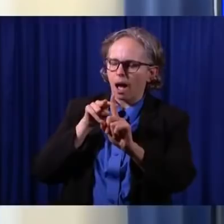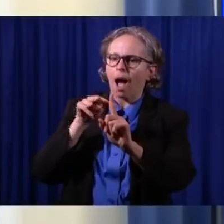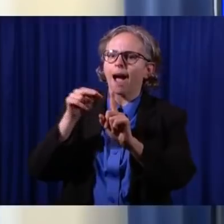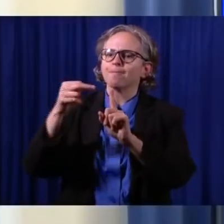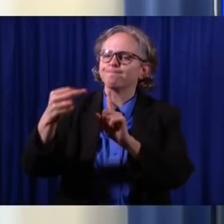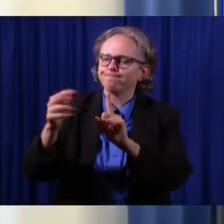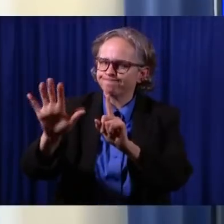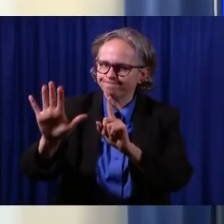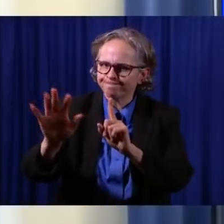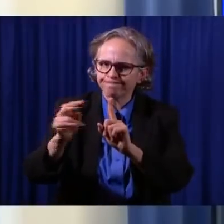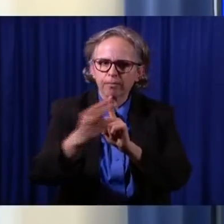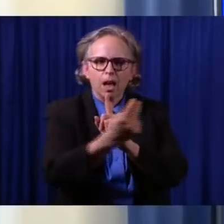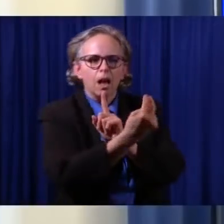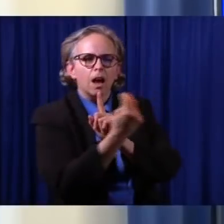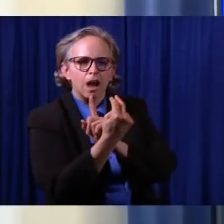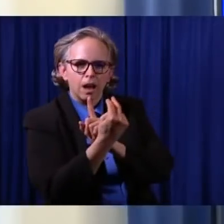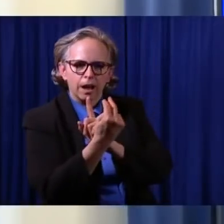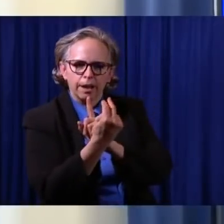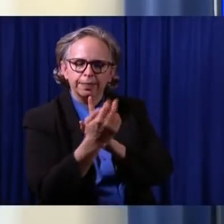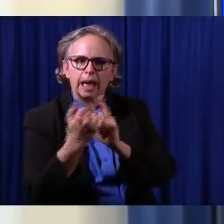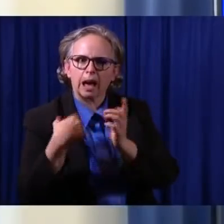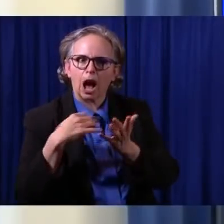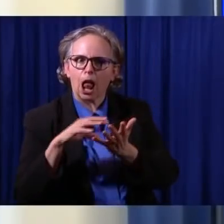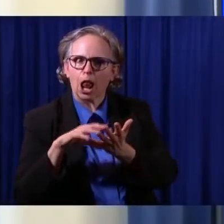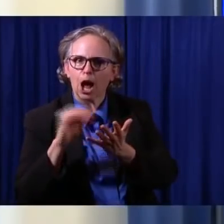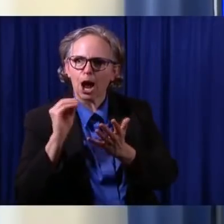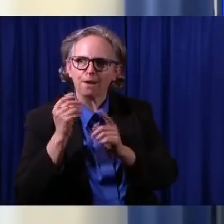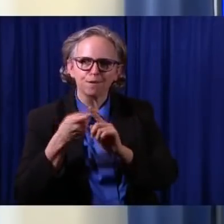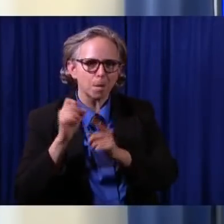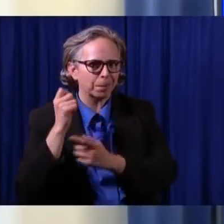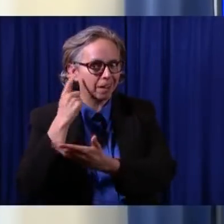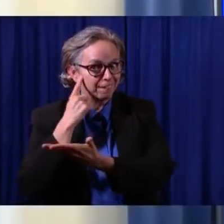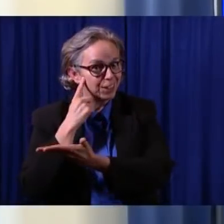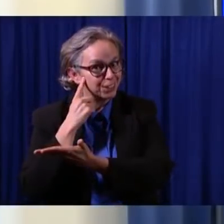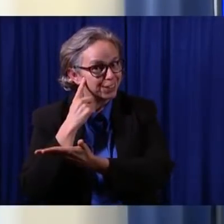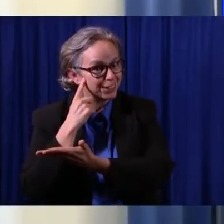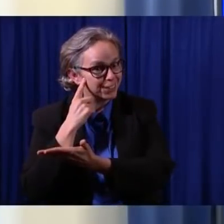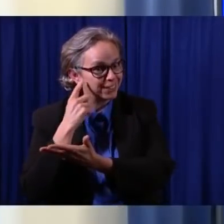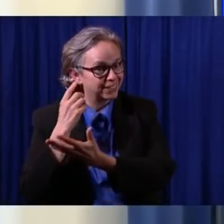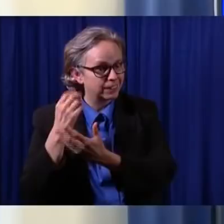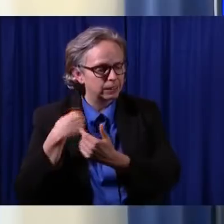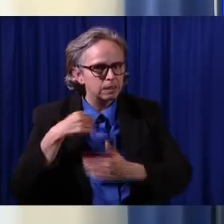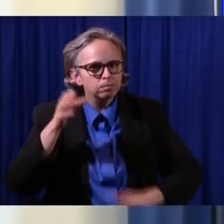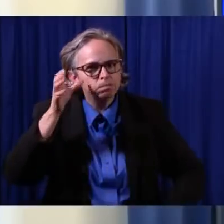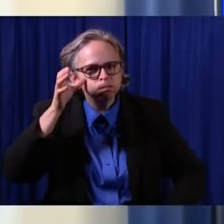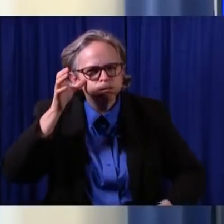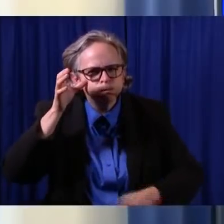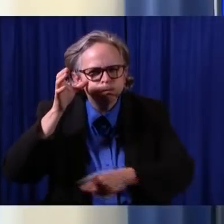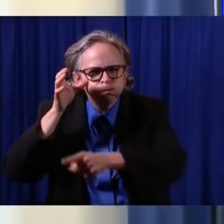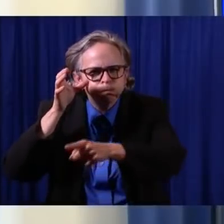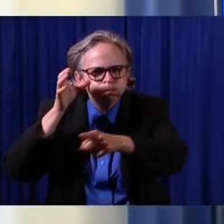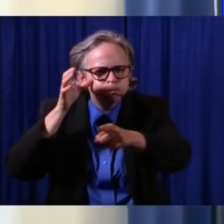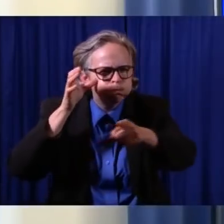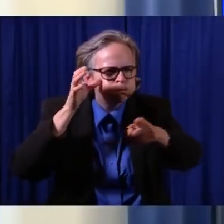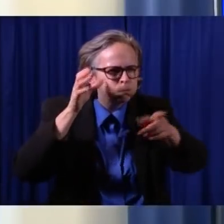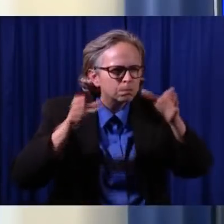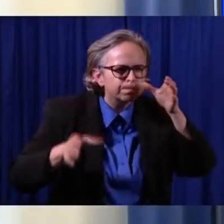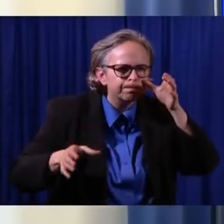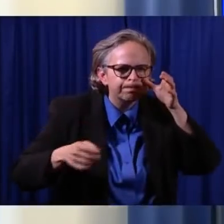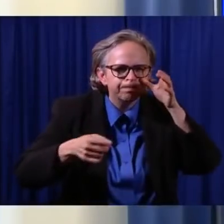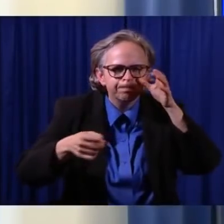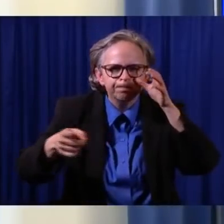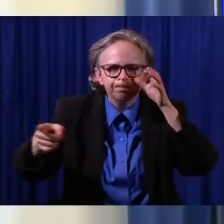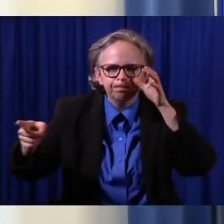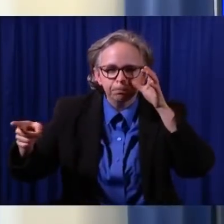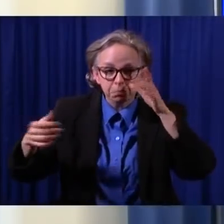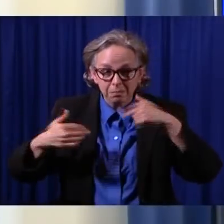he's a huge listener. And sometimes when you're in a role, it makes that a little harder to do. So one of the things I really look forward to